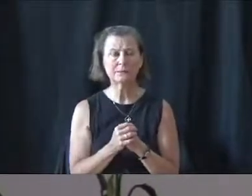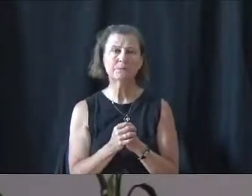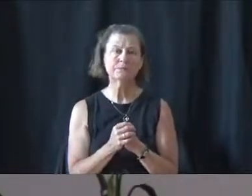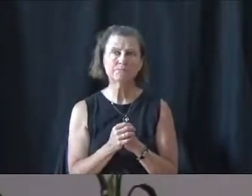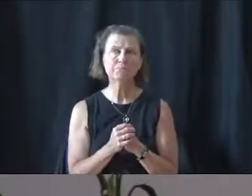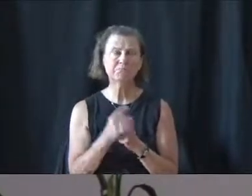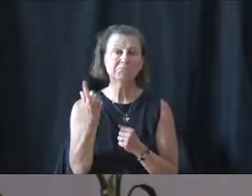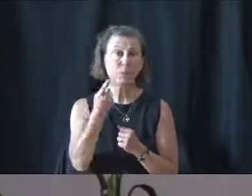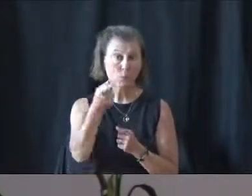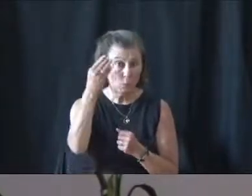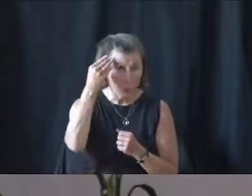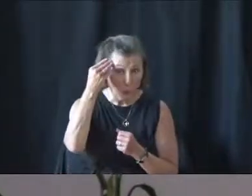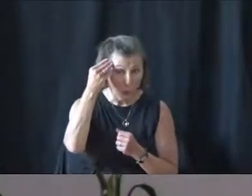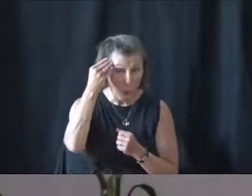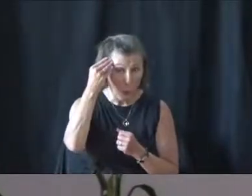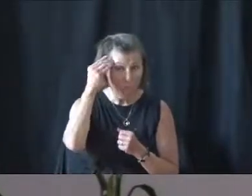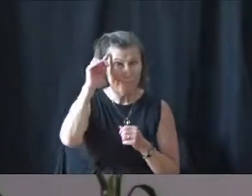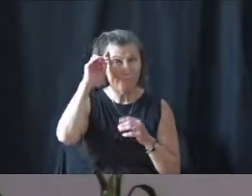Someone you know